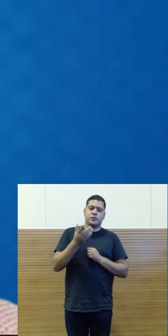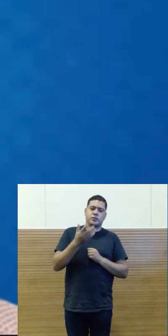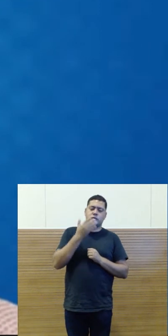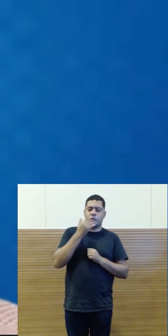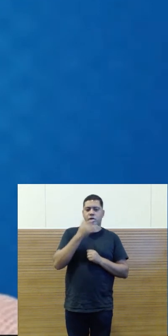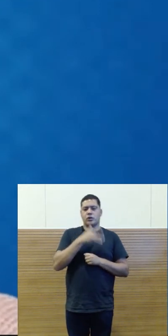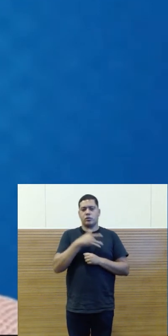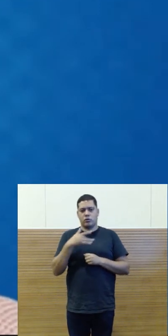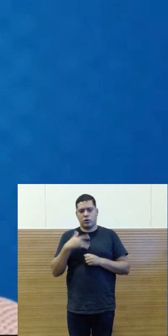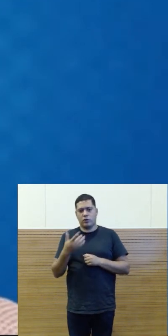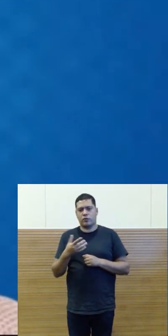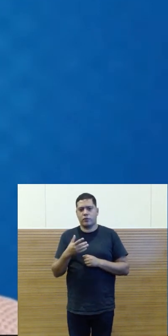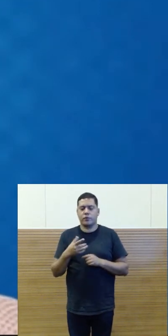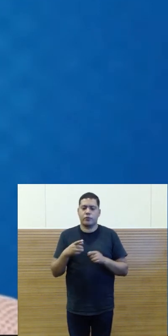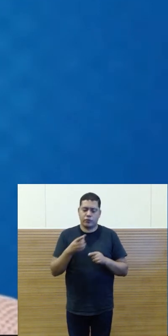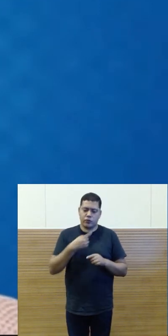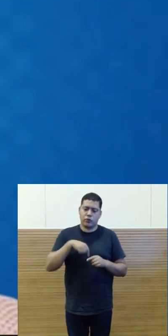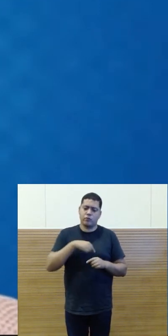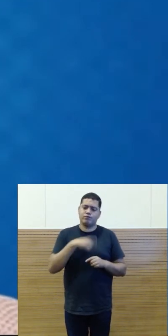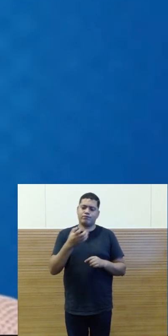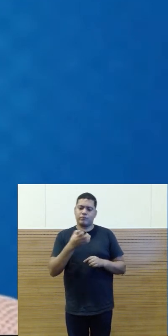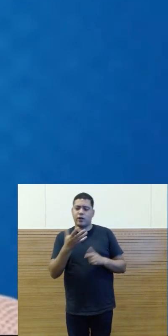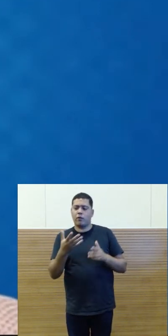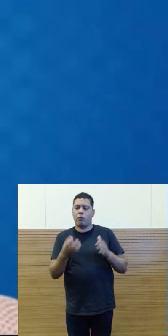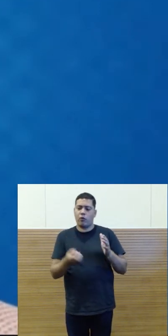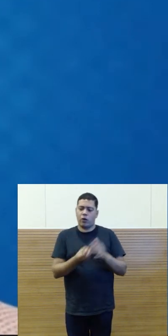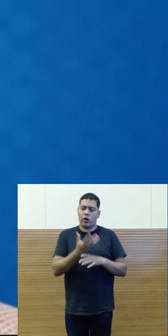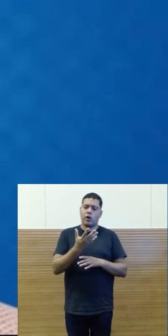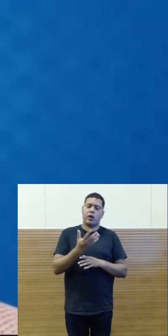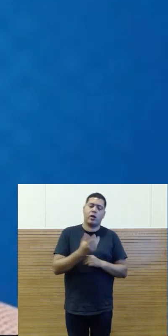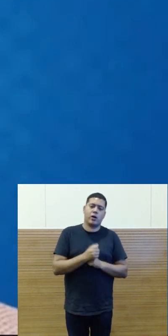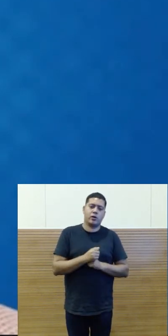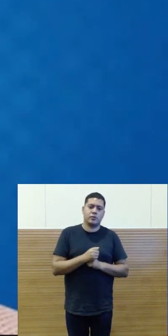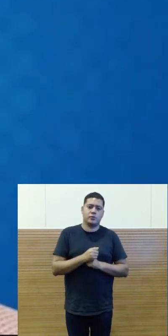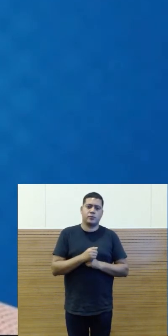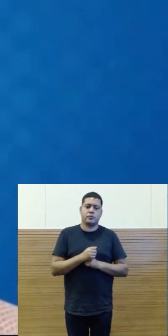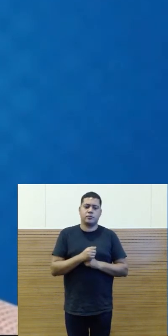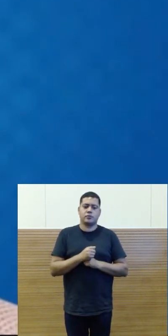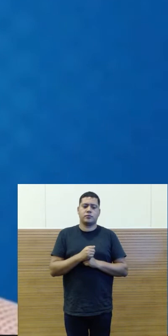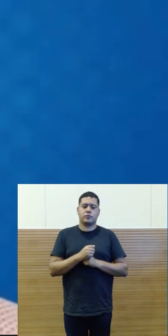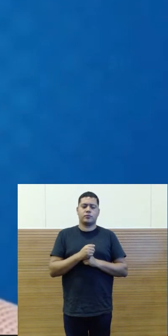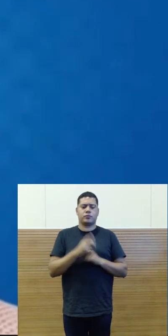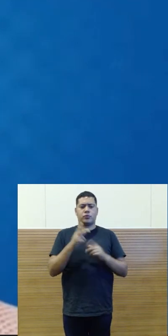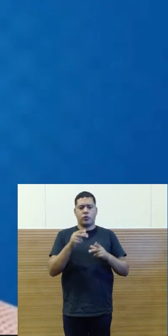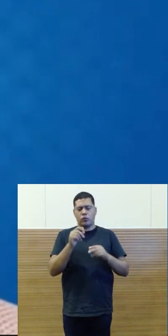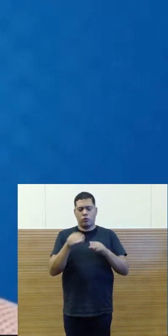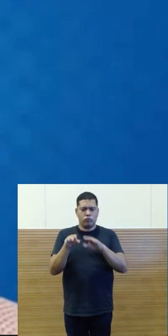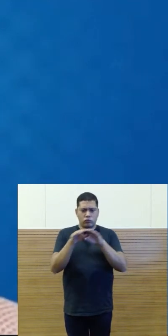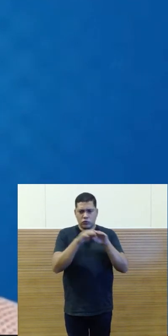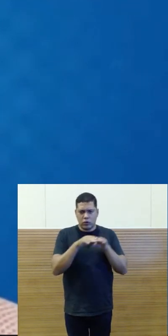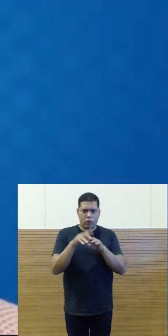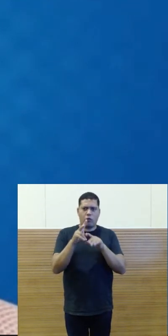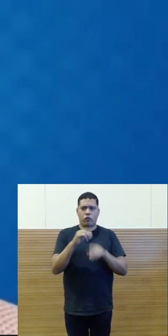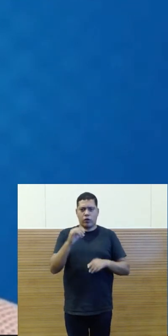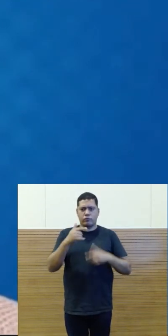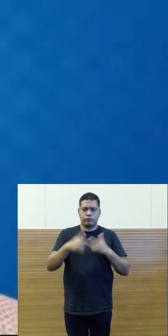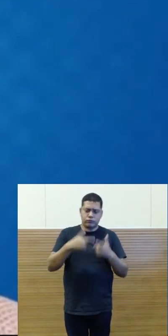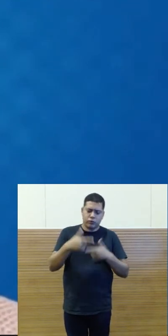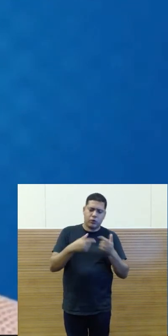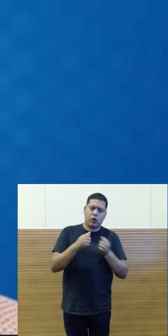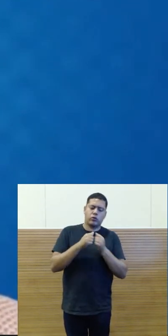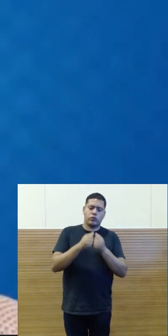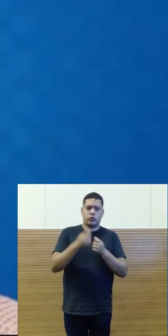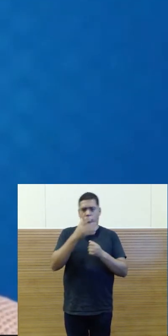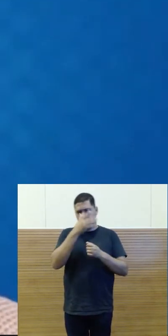we want to co-create how the coalition will function with the partners that will support